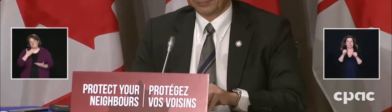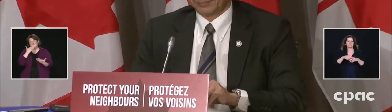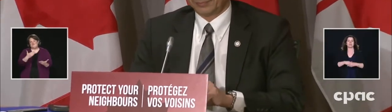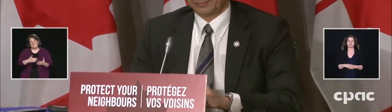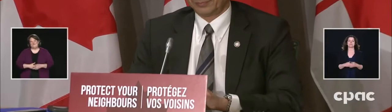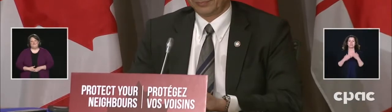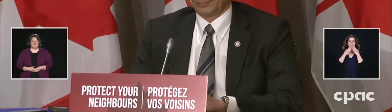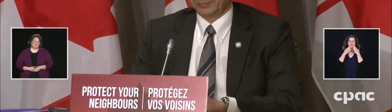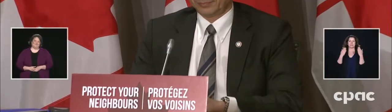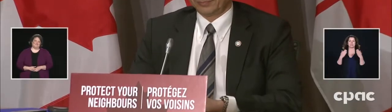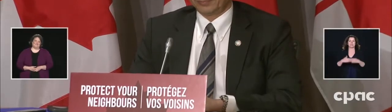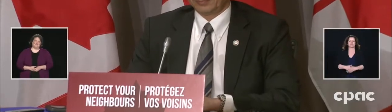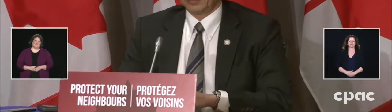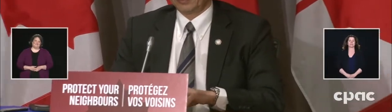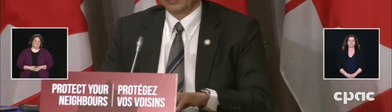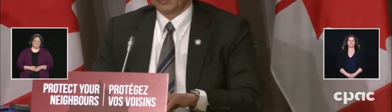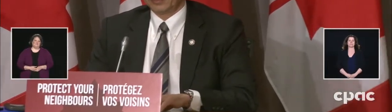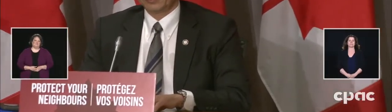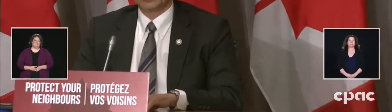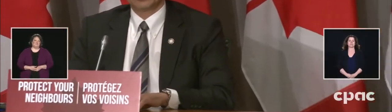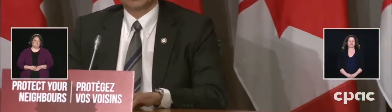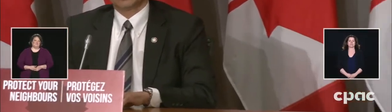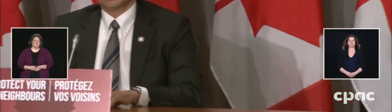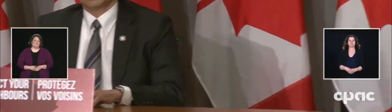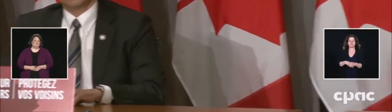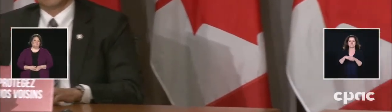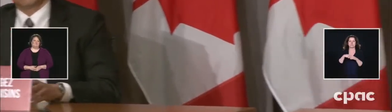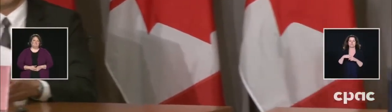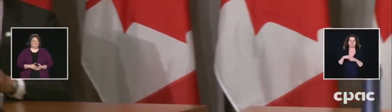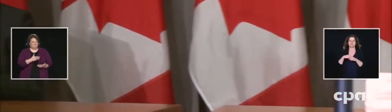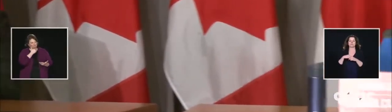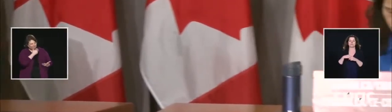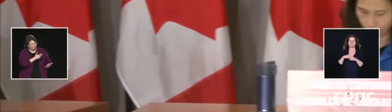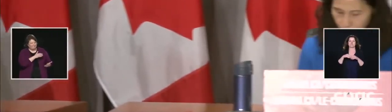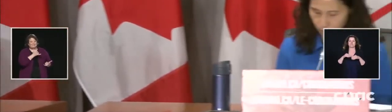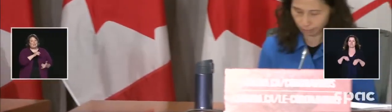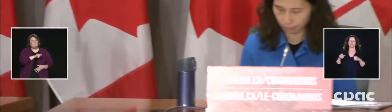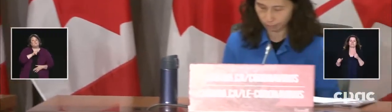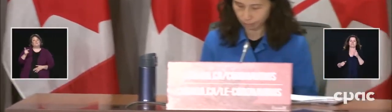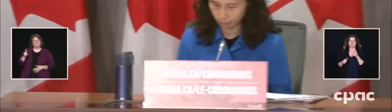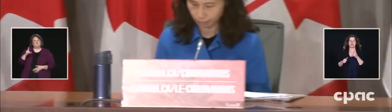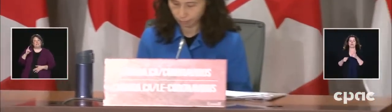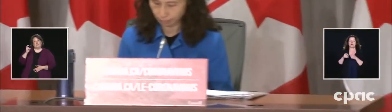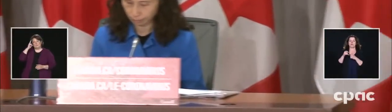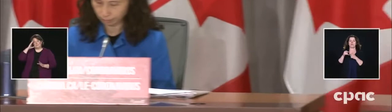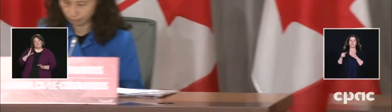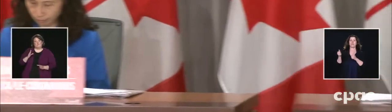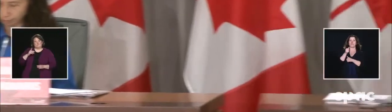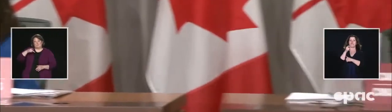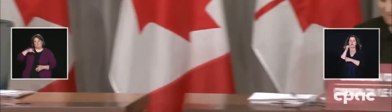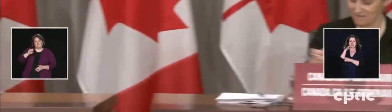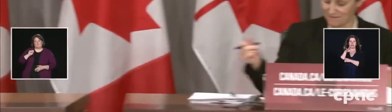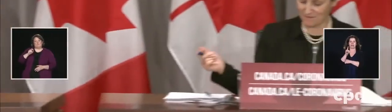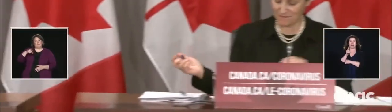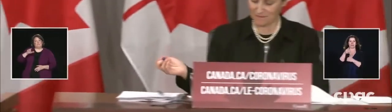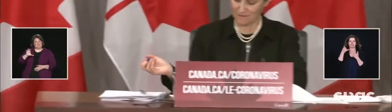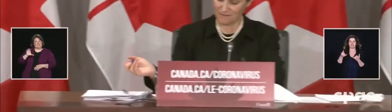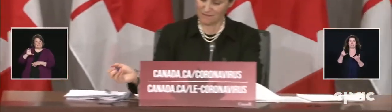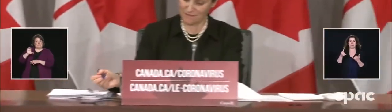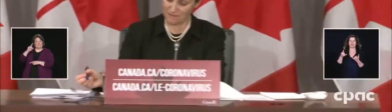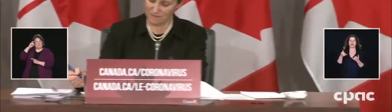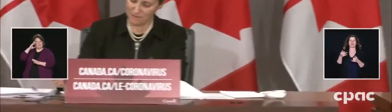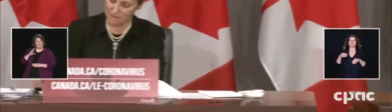Merci, Dr. Knou. And now we will hear from our Minister of Public Services and Procurement, Anita Anand. Anita, please. Thank you,